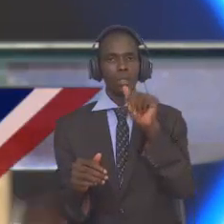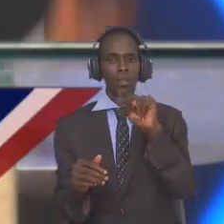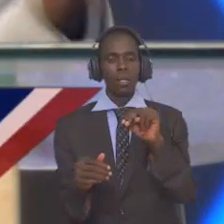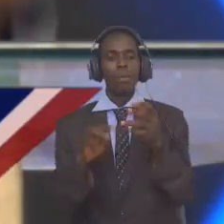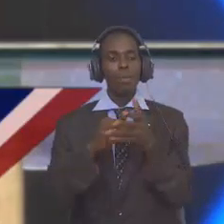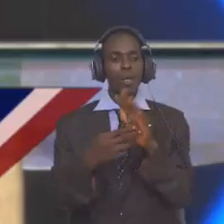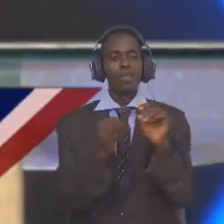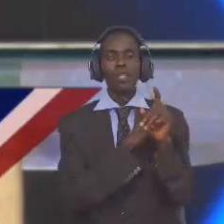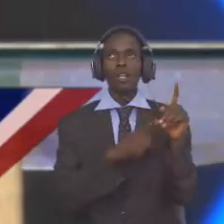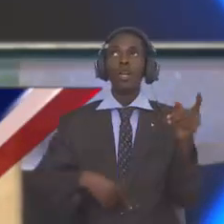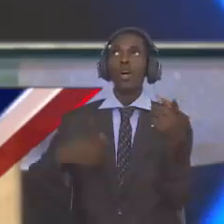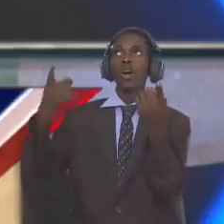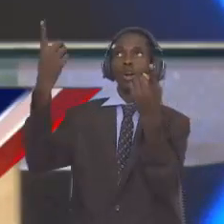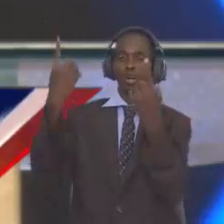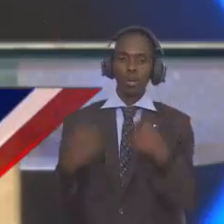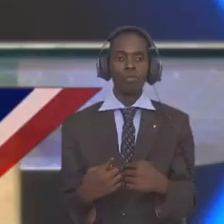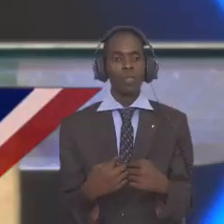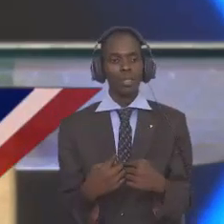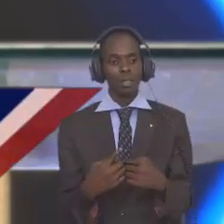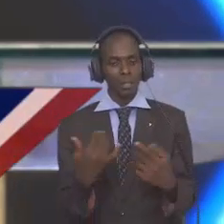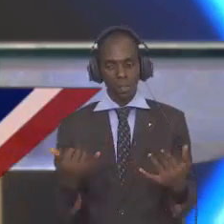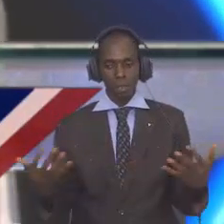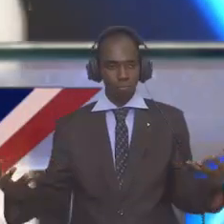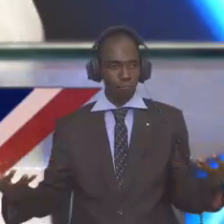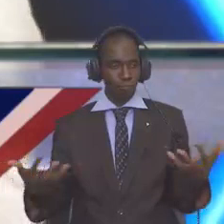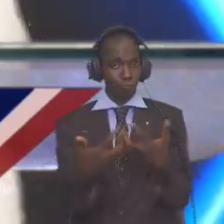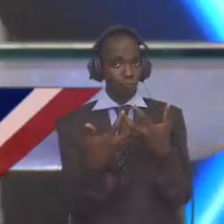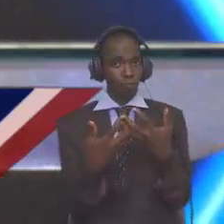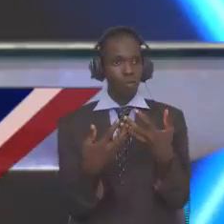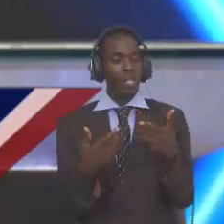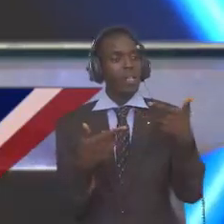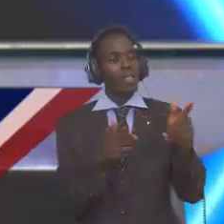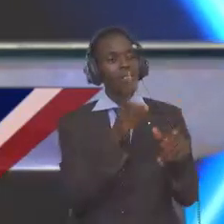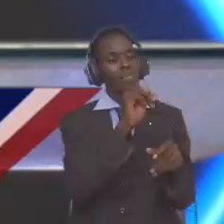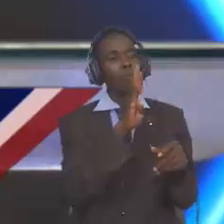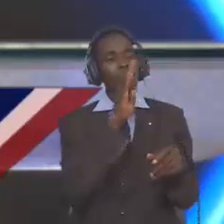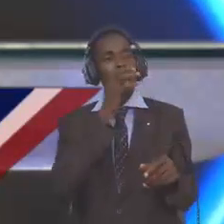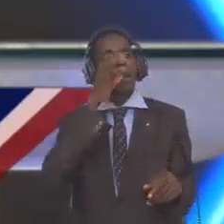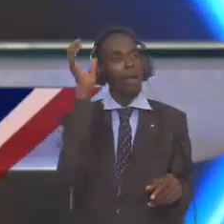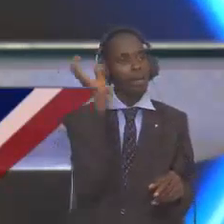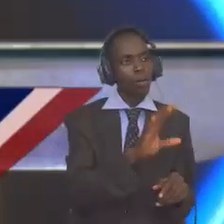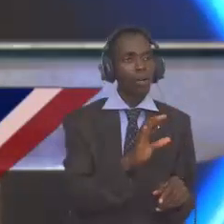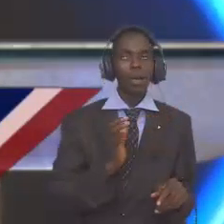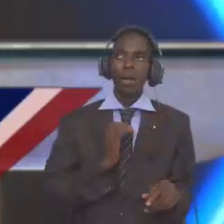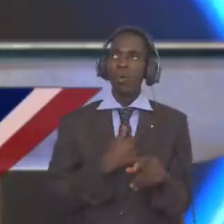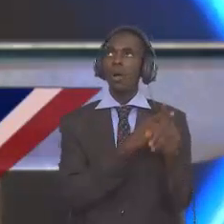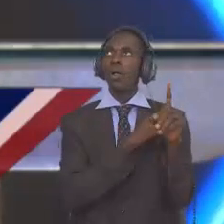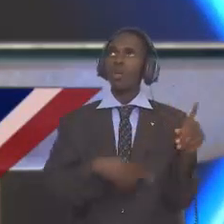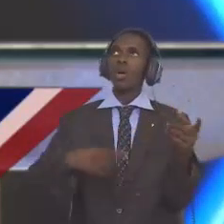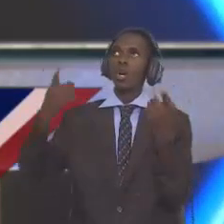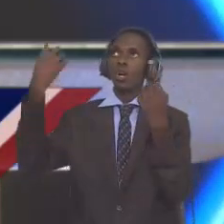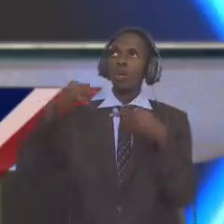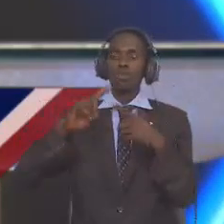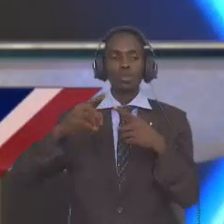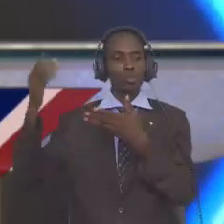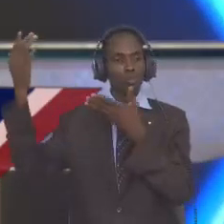cometh. Join those two words together. Let him be accursed. Our Lord cometh to